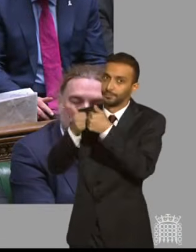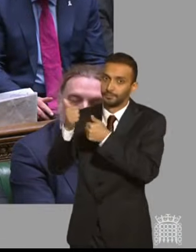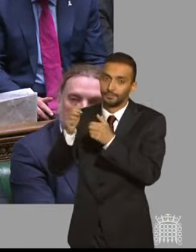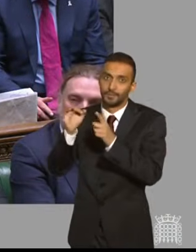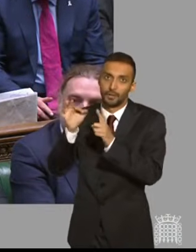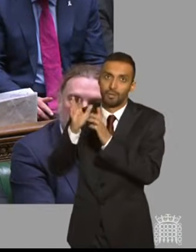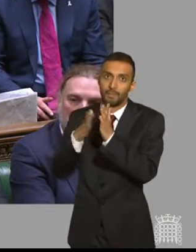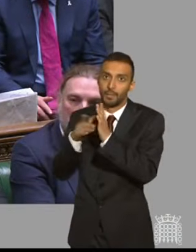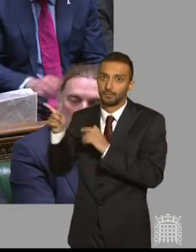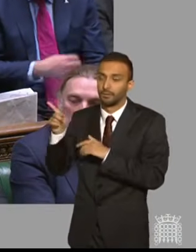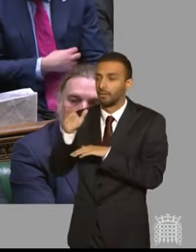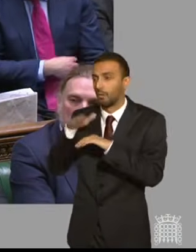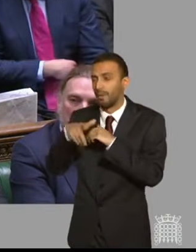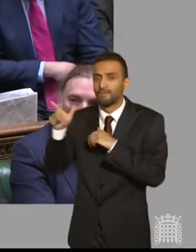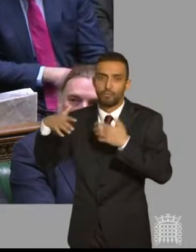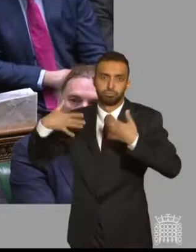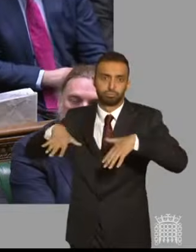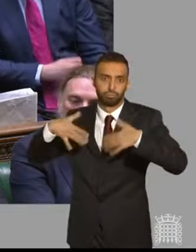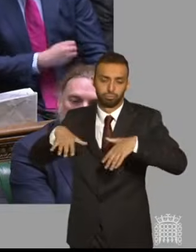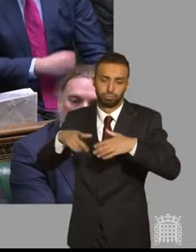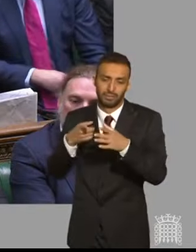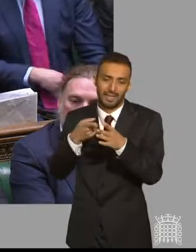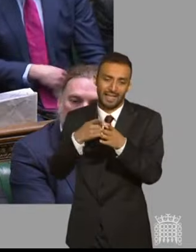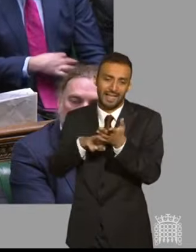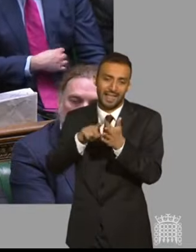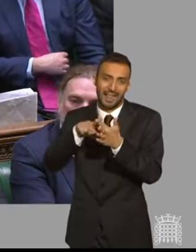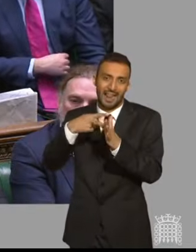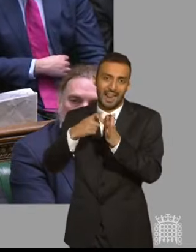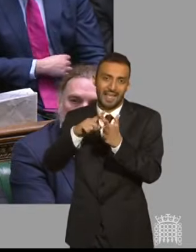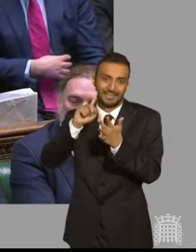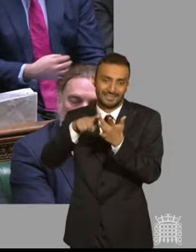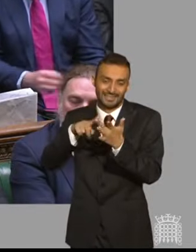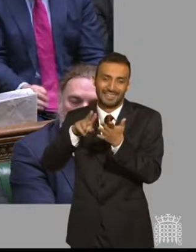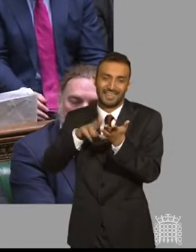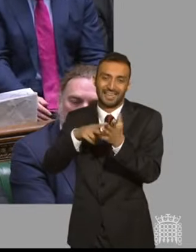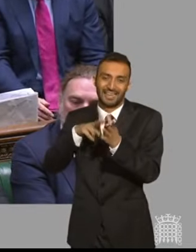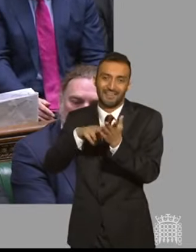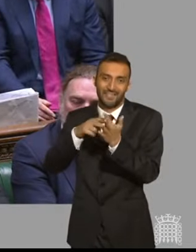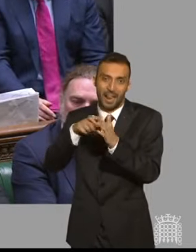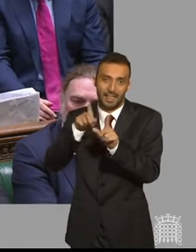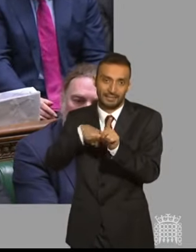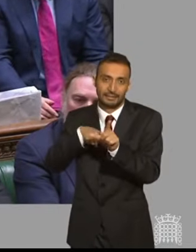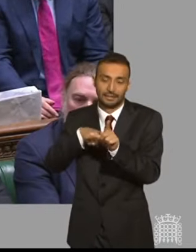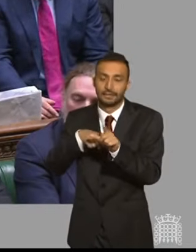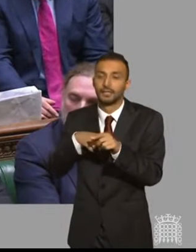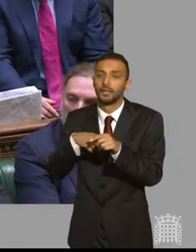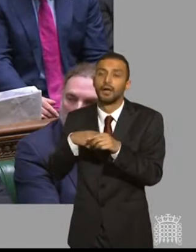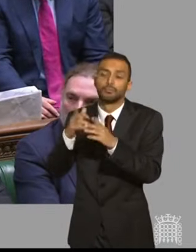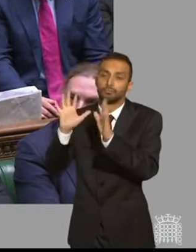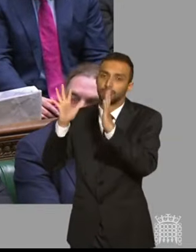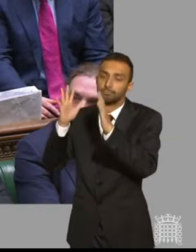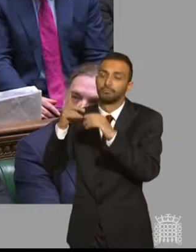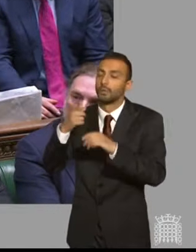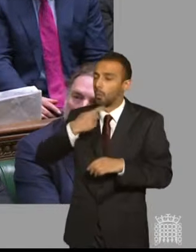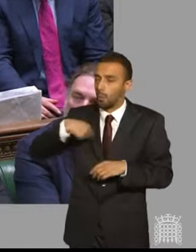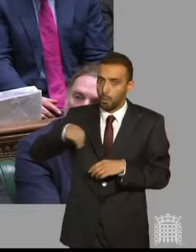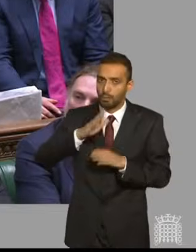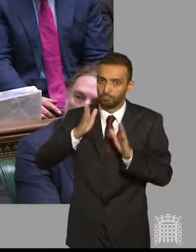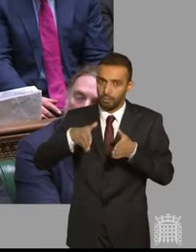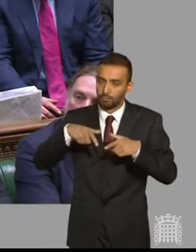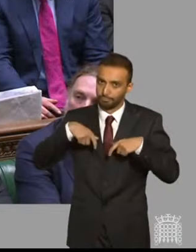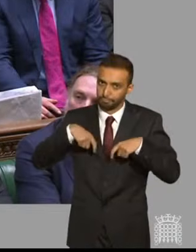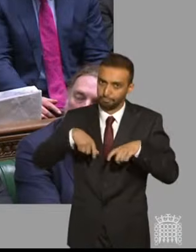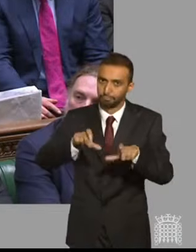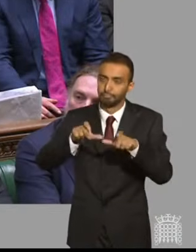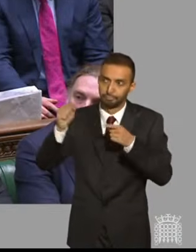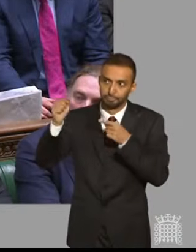be united in our opposition to Vladimir Putin. Mr. Speaker, as it stands, some 60% of the